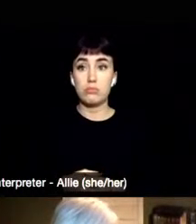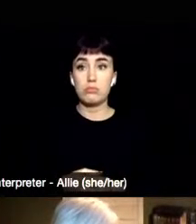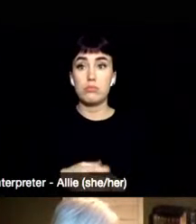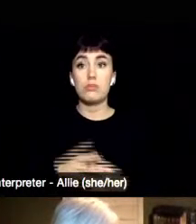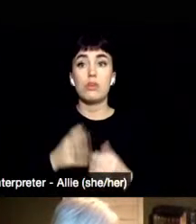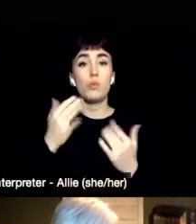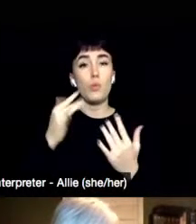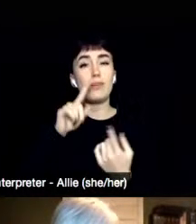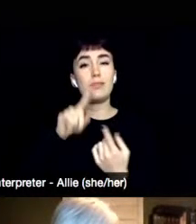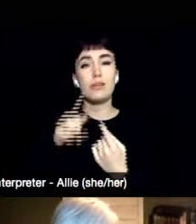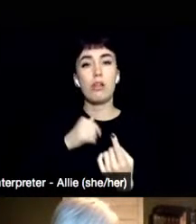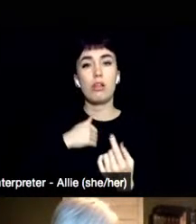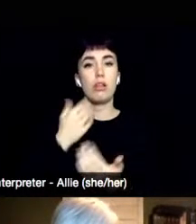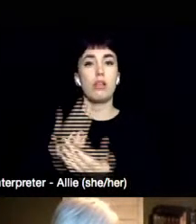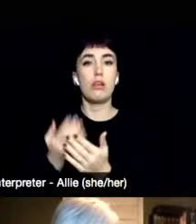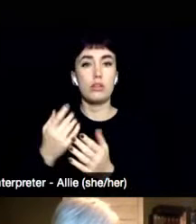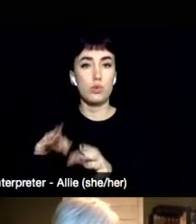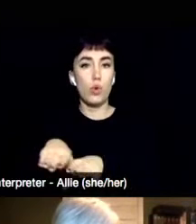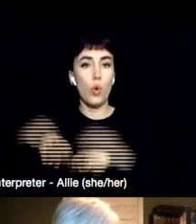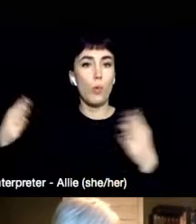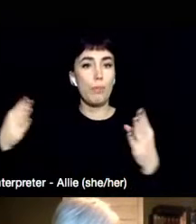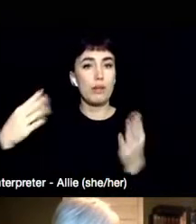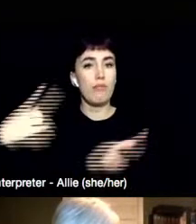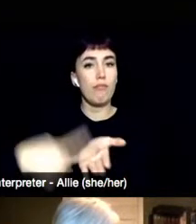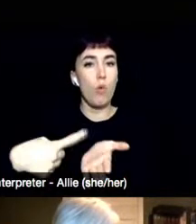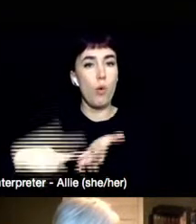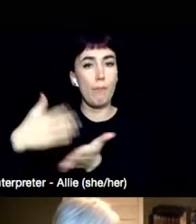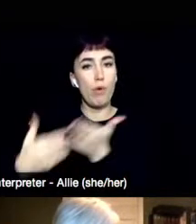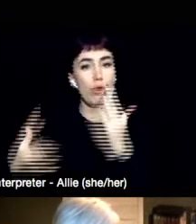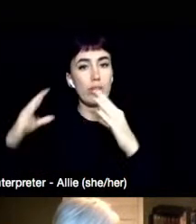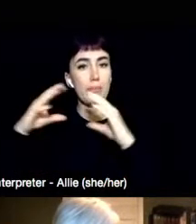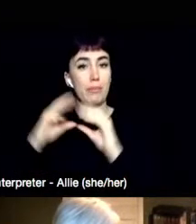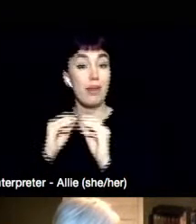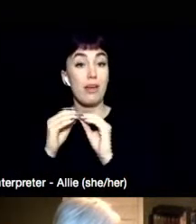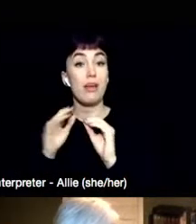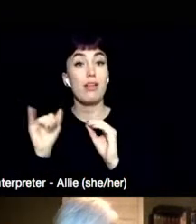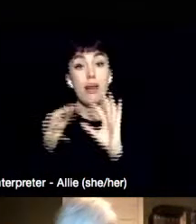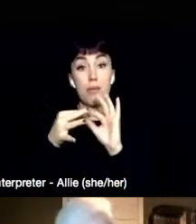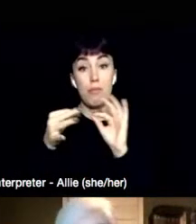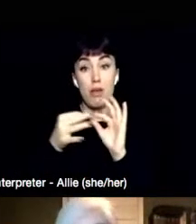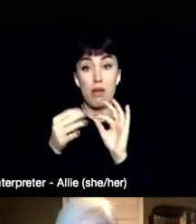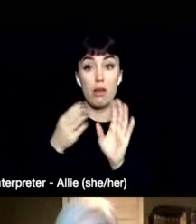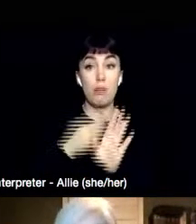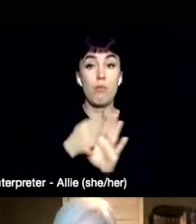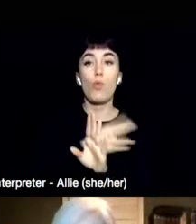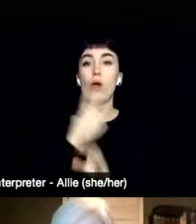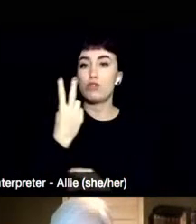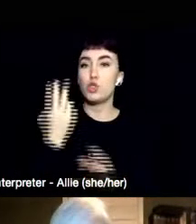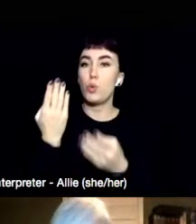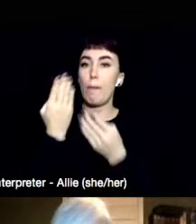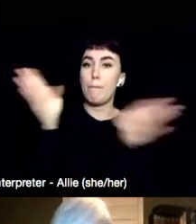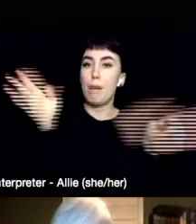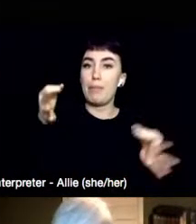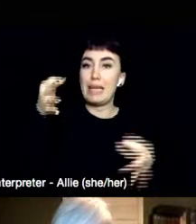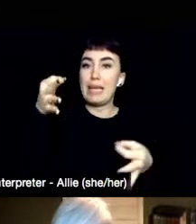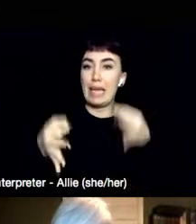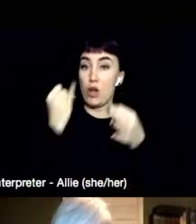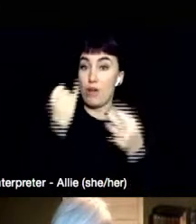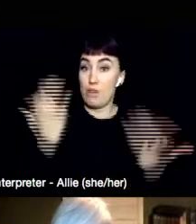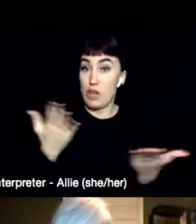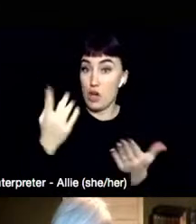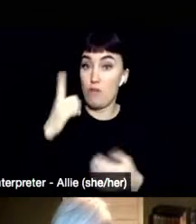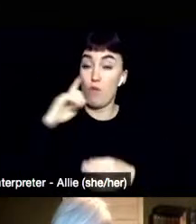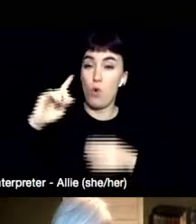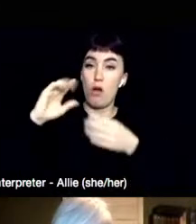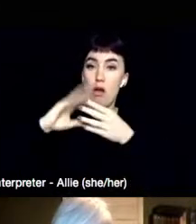get to the open forum portion of the meeting. And as I mentioned before, we also have 2 public hearings. And if you're here to speak to the